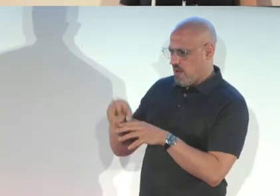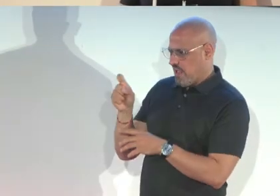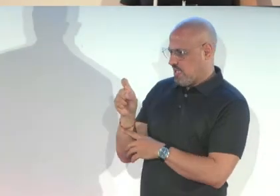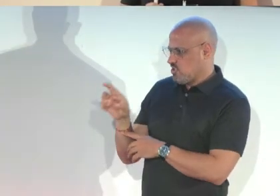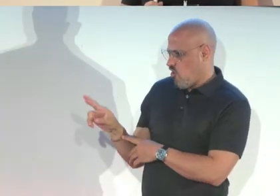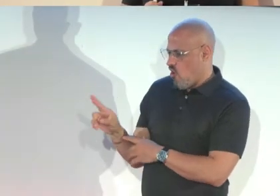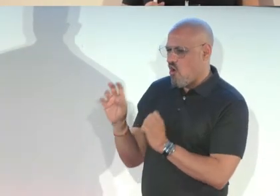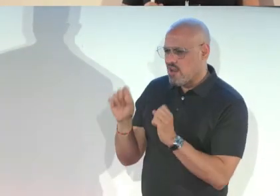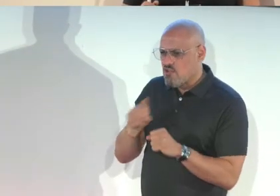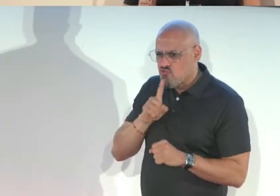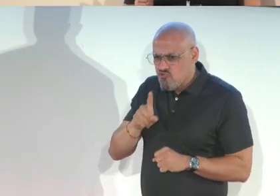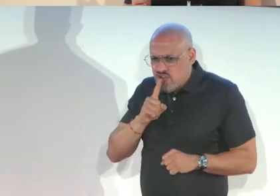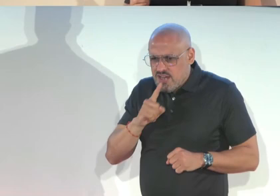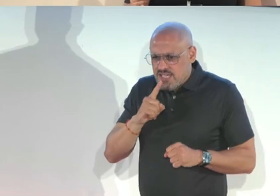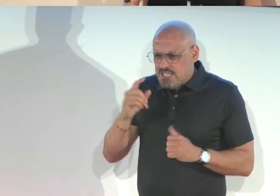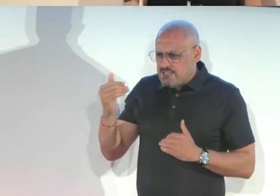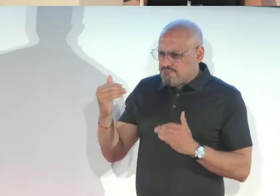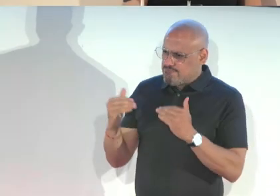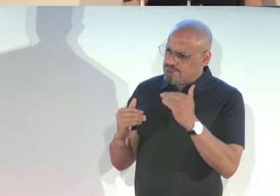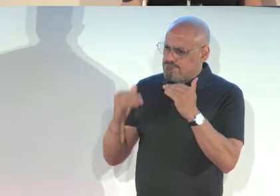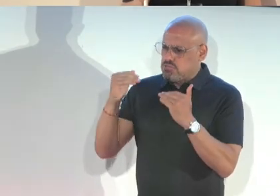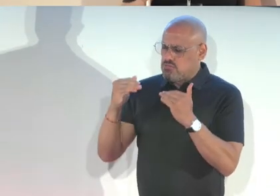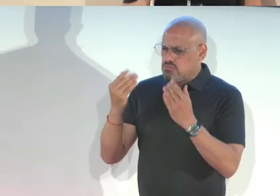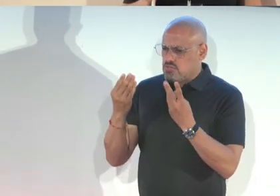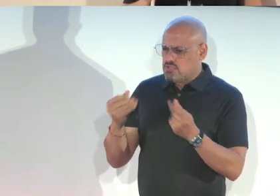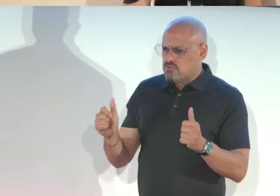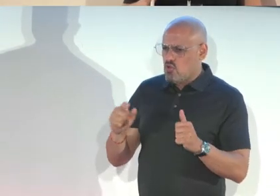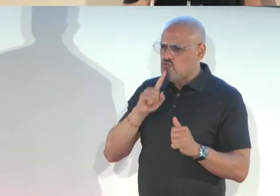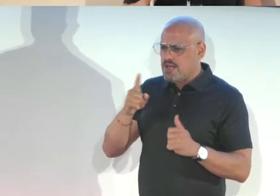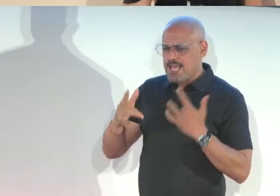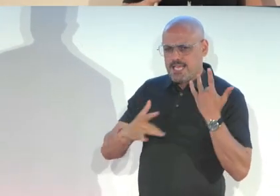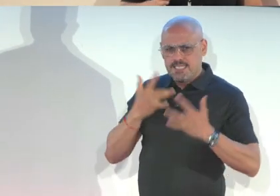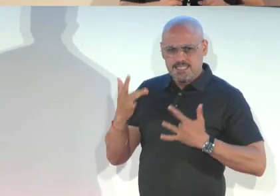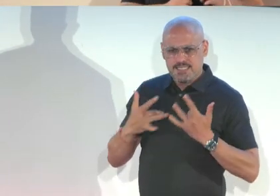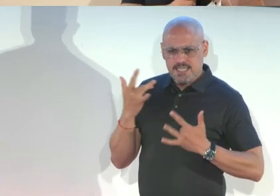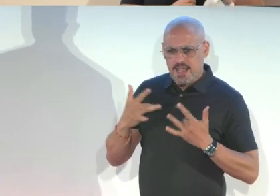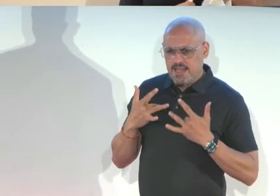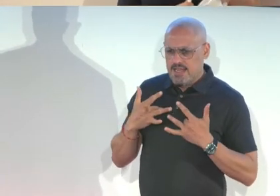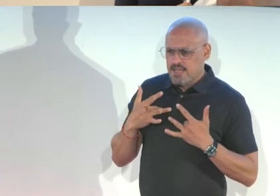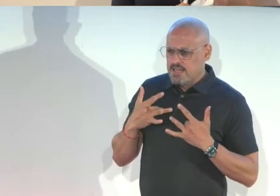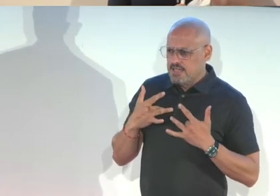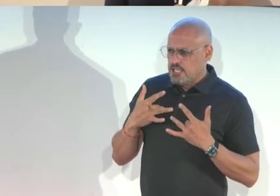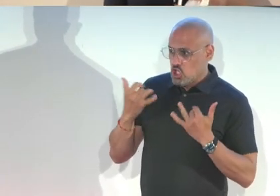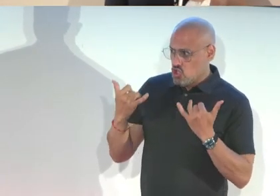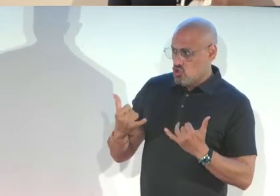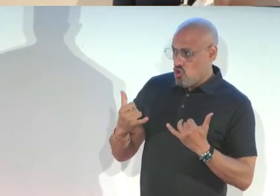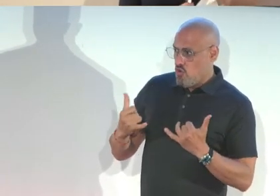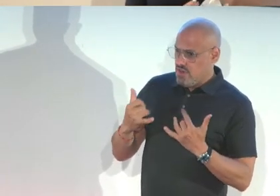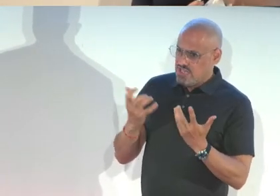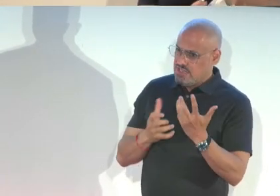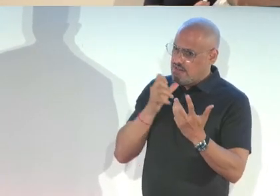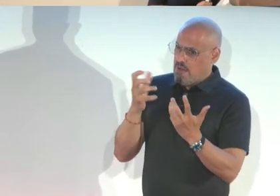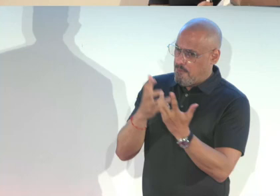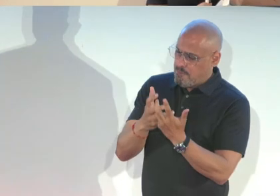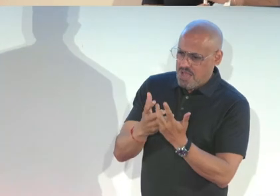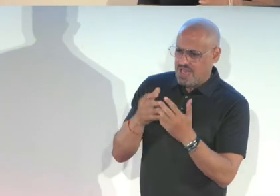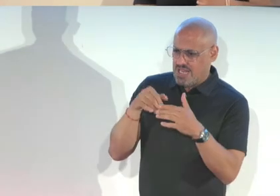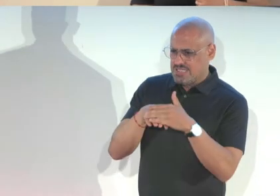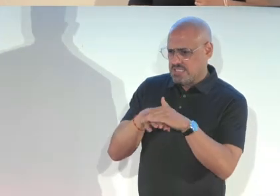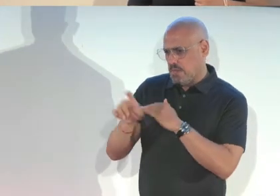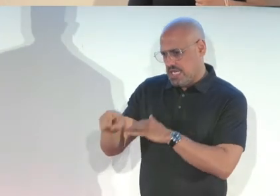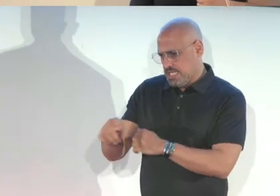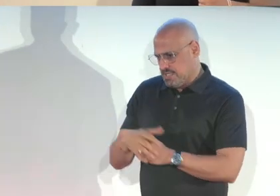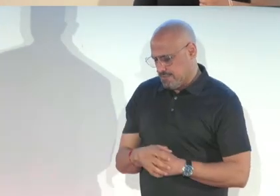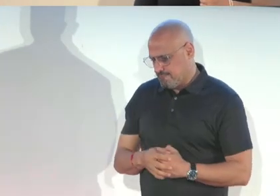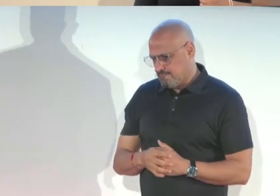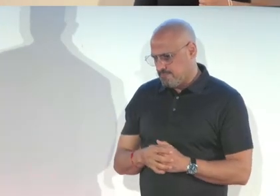how technologies like AI and also AI, once it's incorporated into XR, can really be leveraged to solve